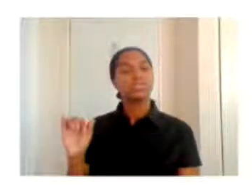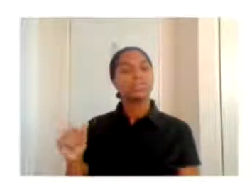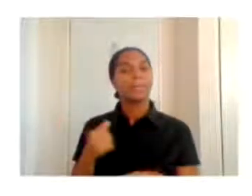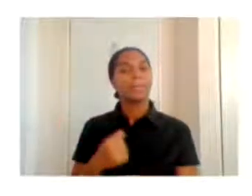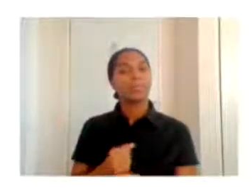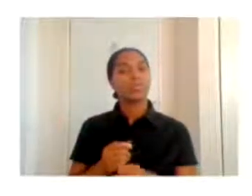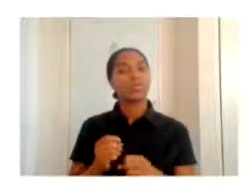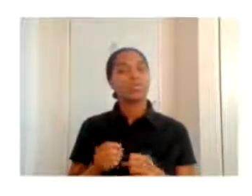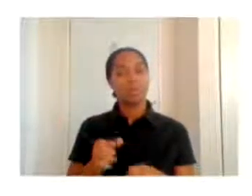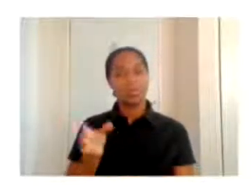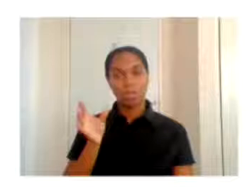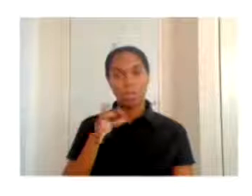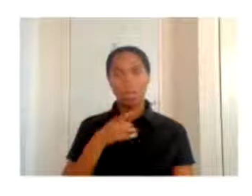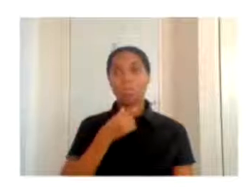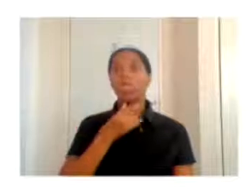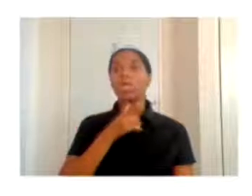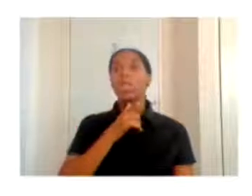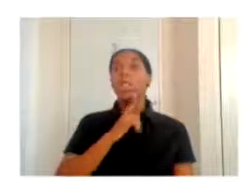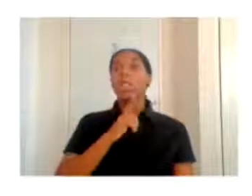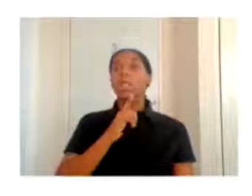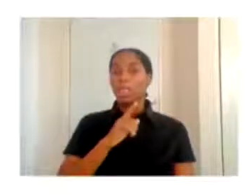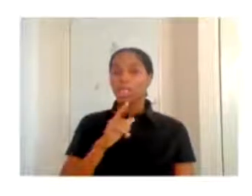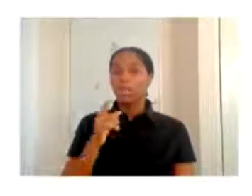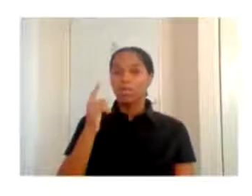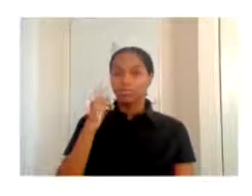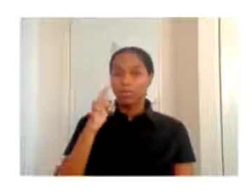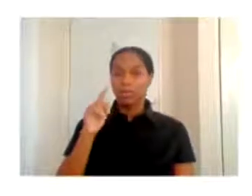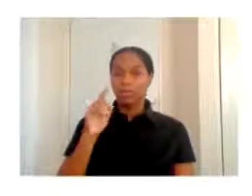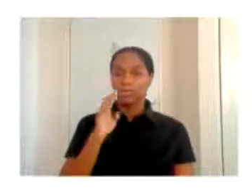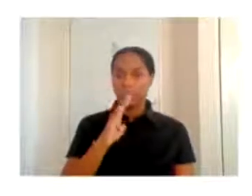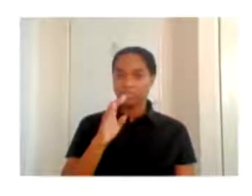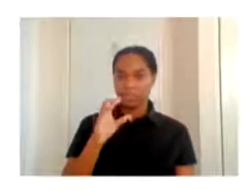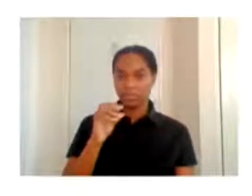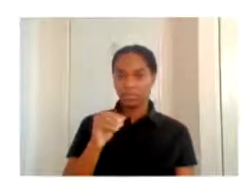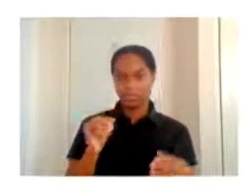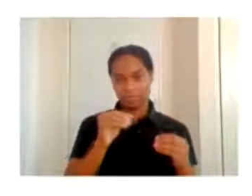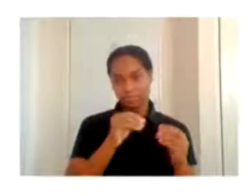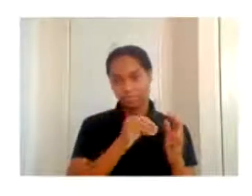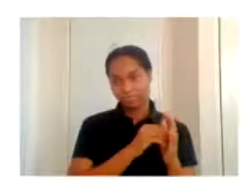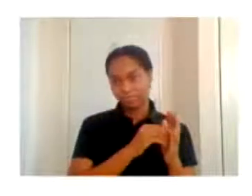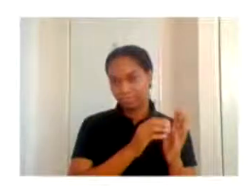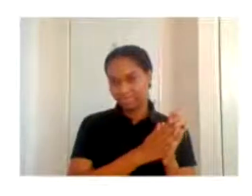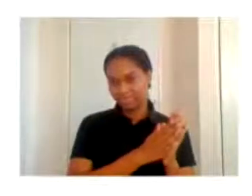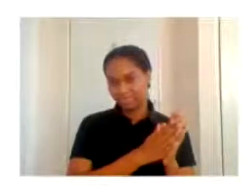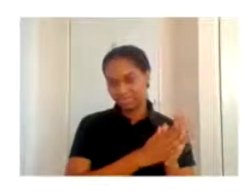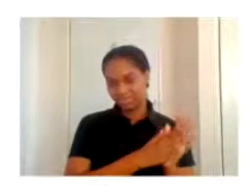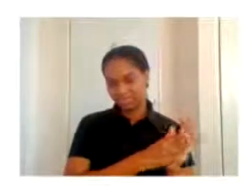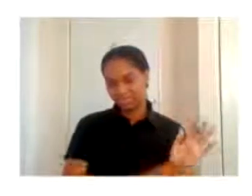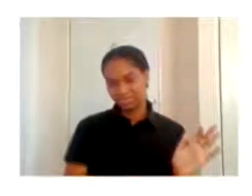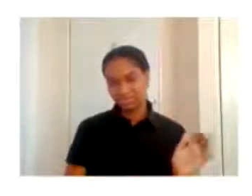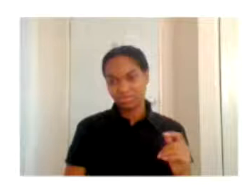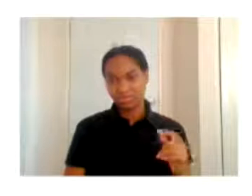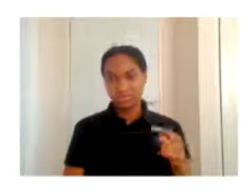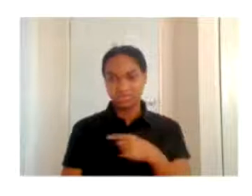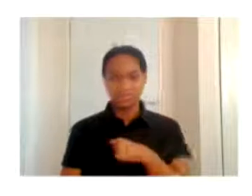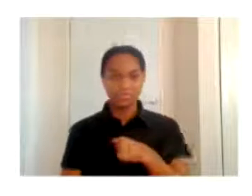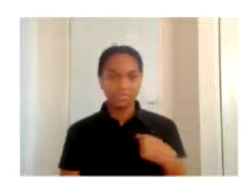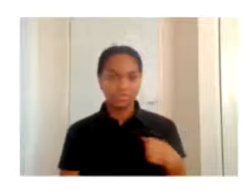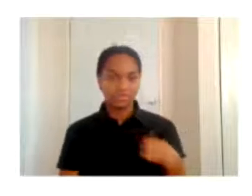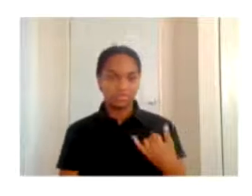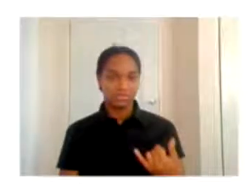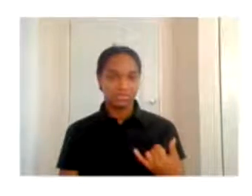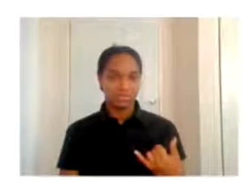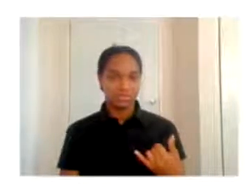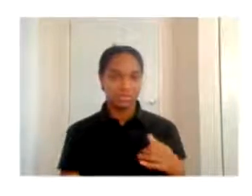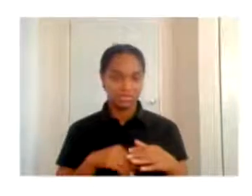compelling for ATSC to put in the toolbox. So we are currently in my